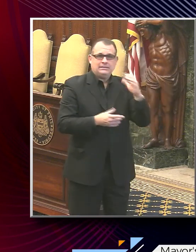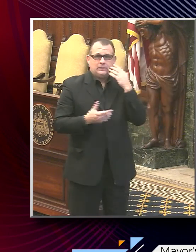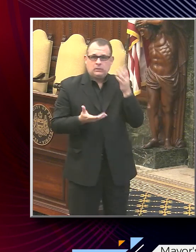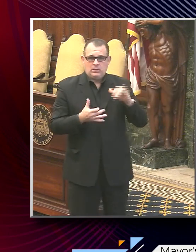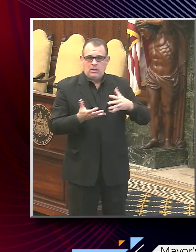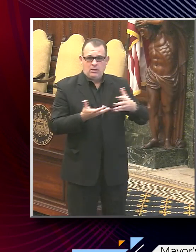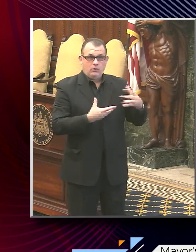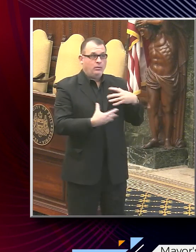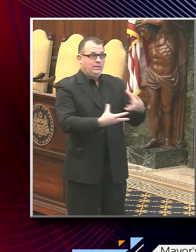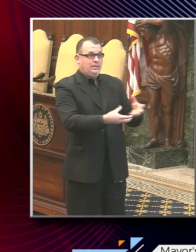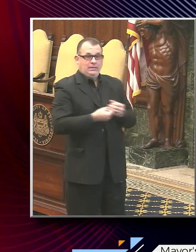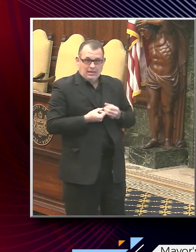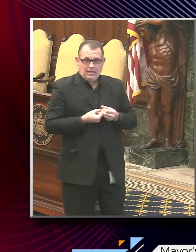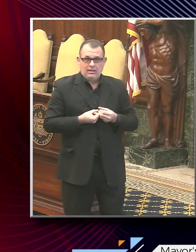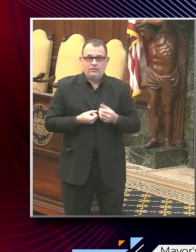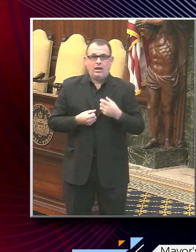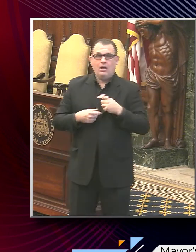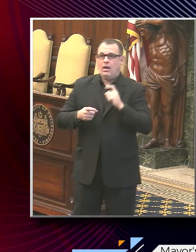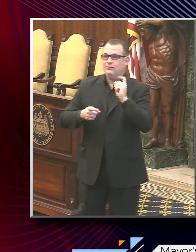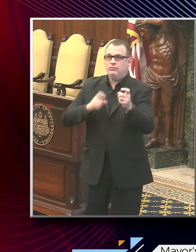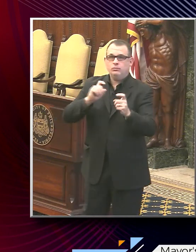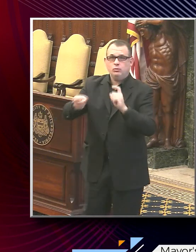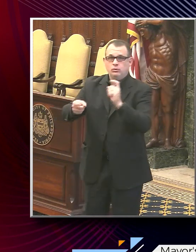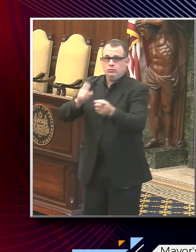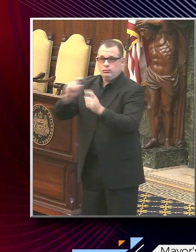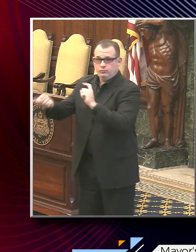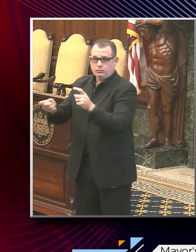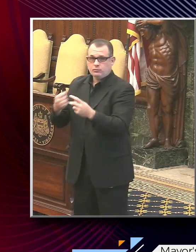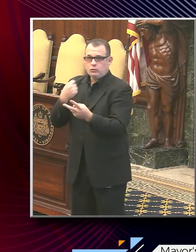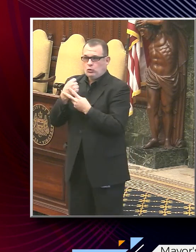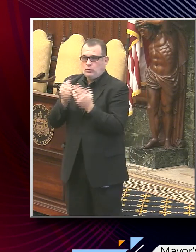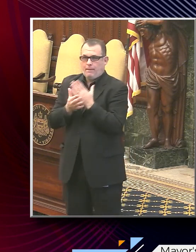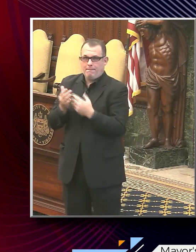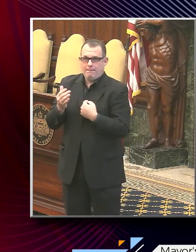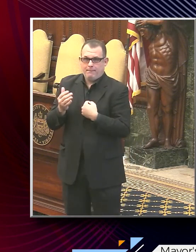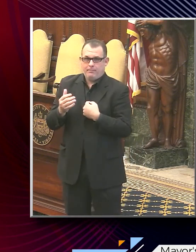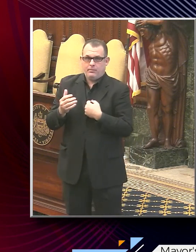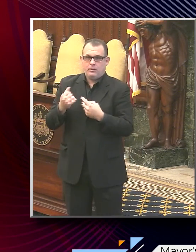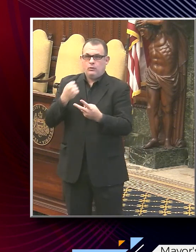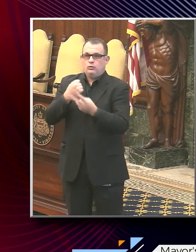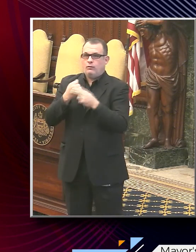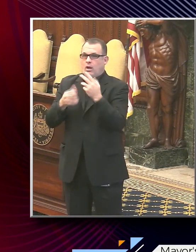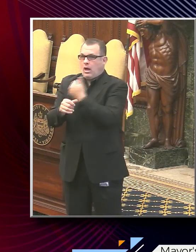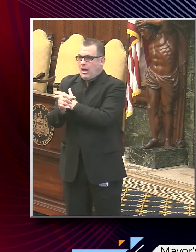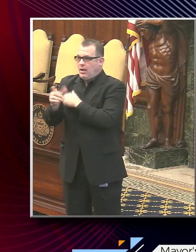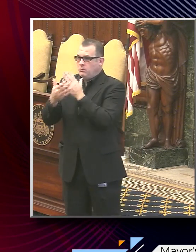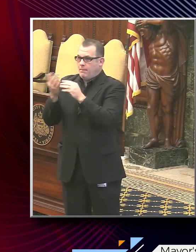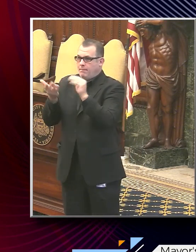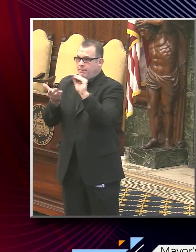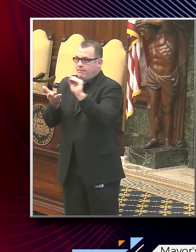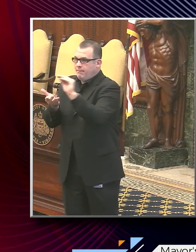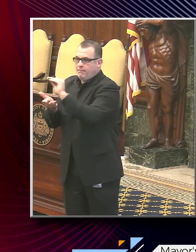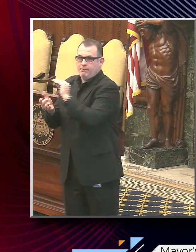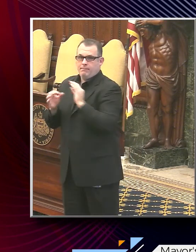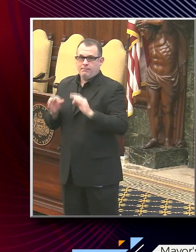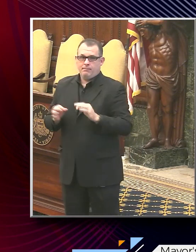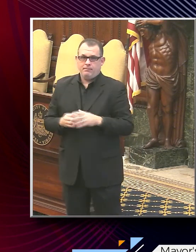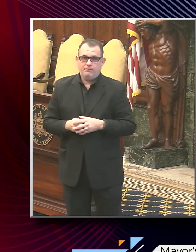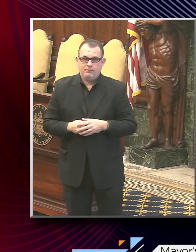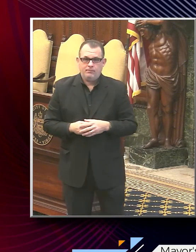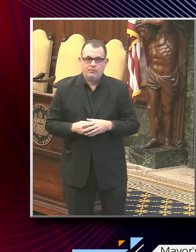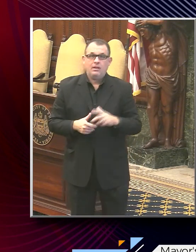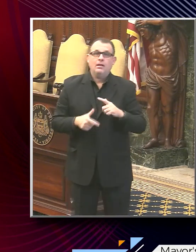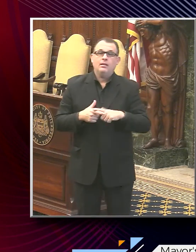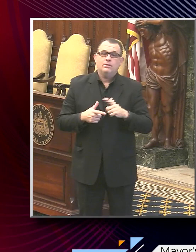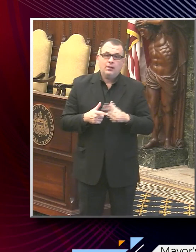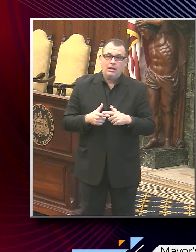it. We will store some of it ourselves, and we'll store some of it at hospitals around the city. And then the vaccination sites will get